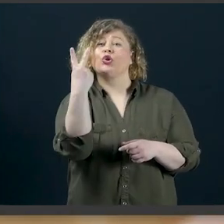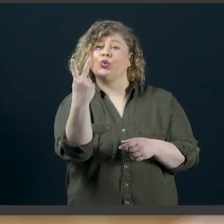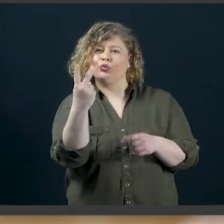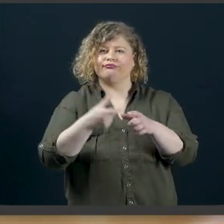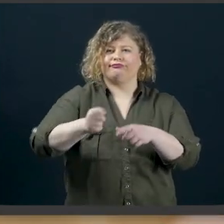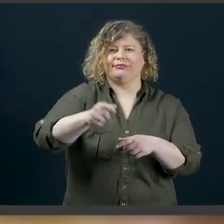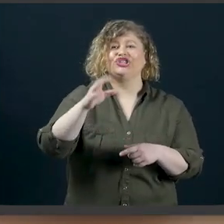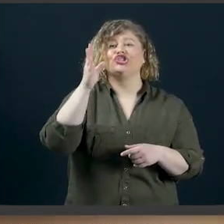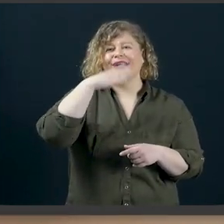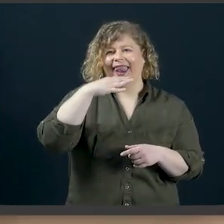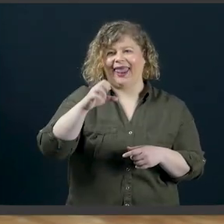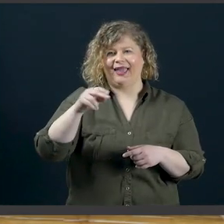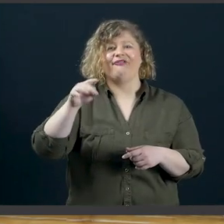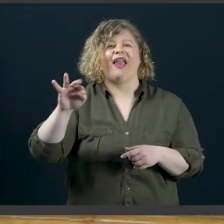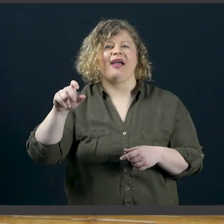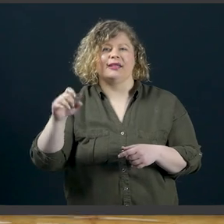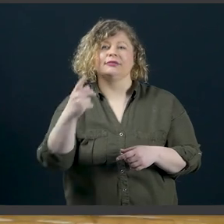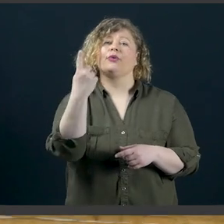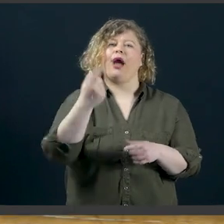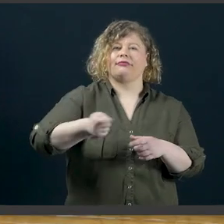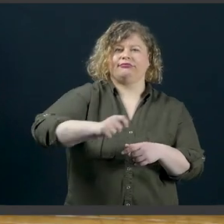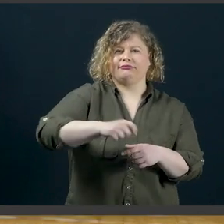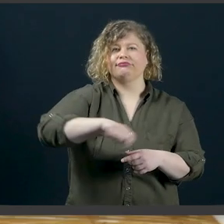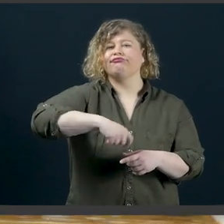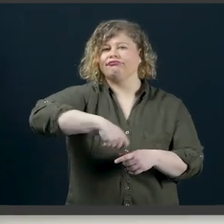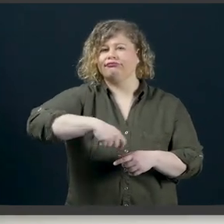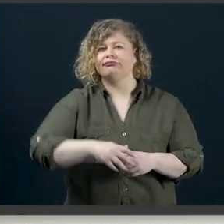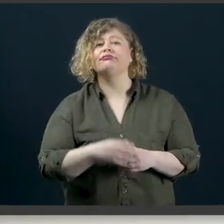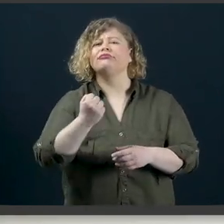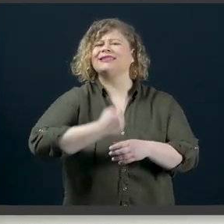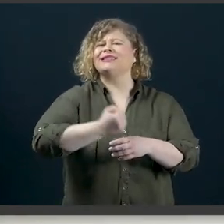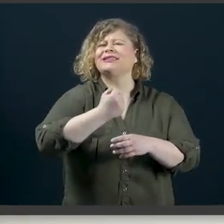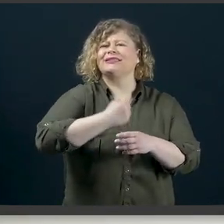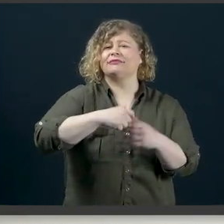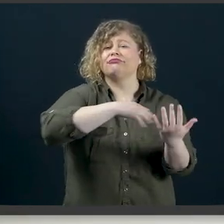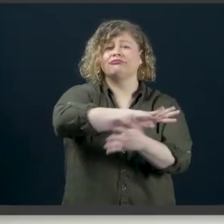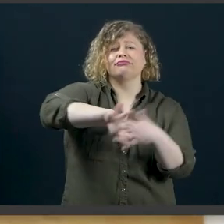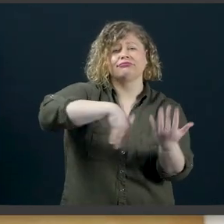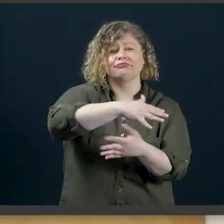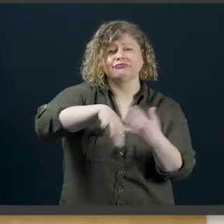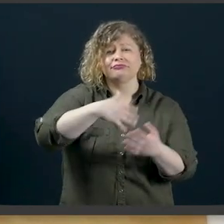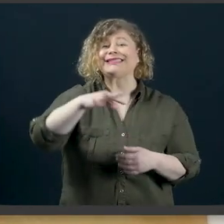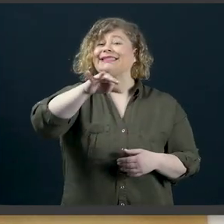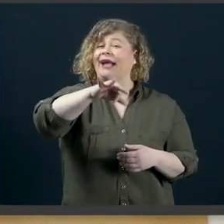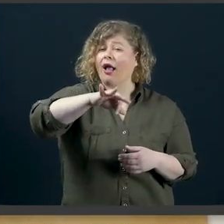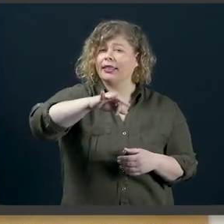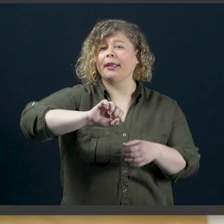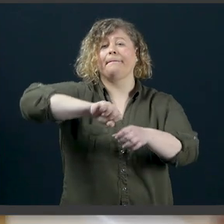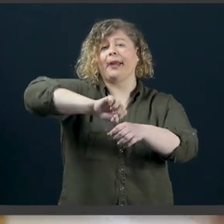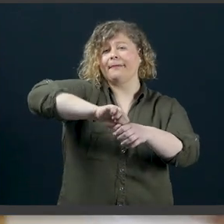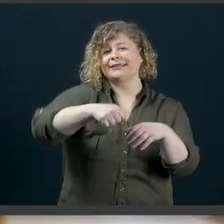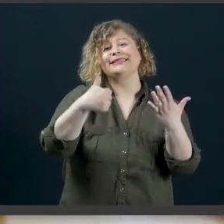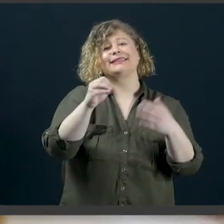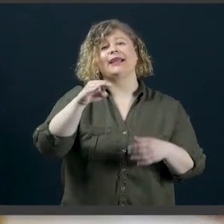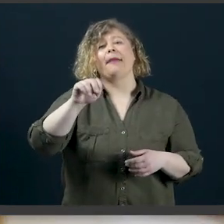and 1 tbsp dry thyme crust them until they become very finely ground add salt